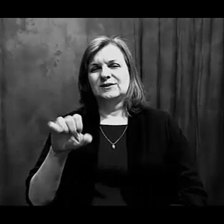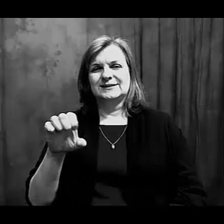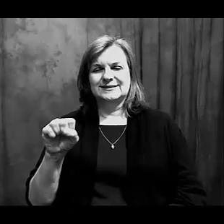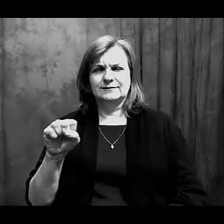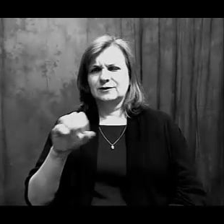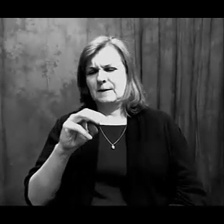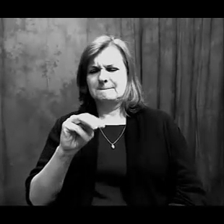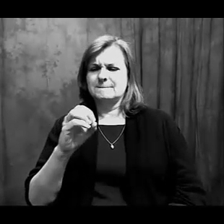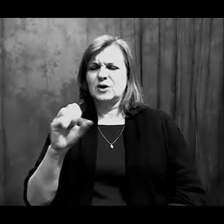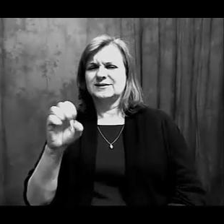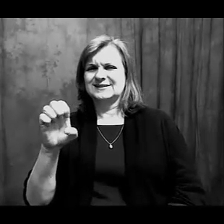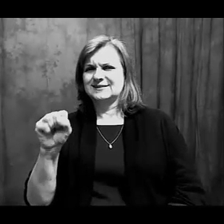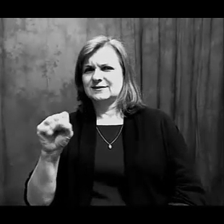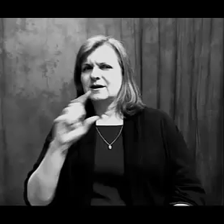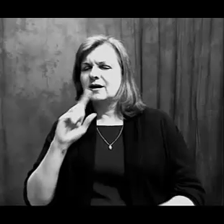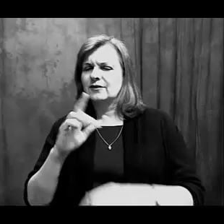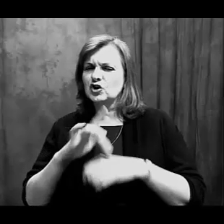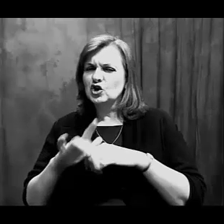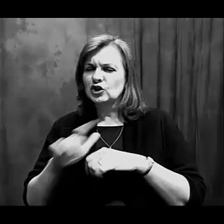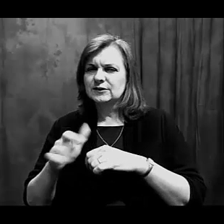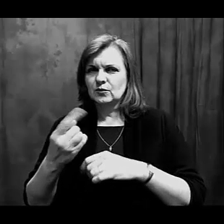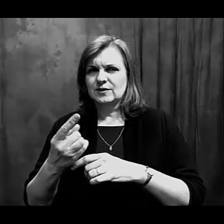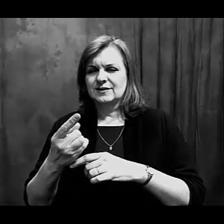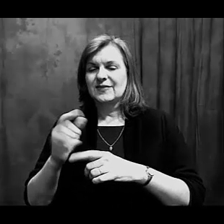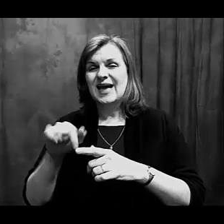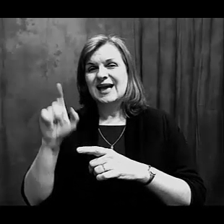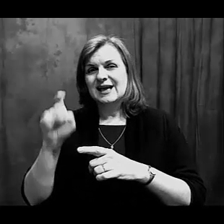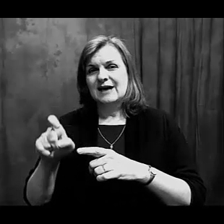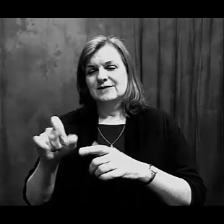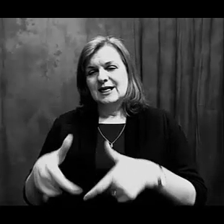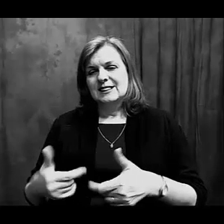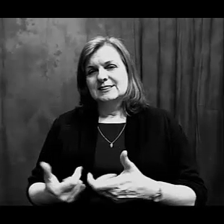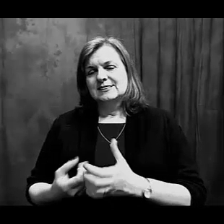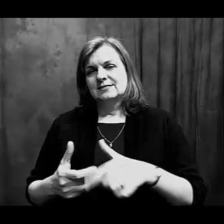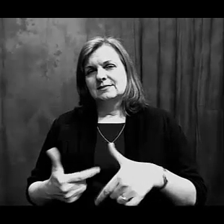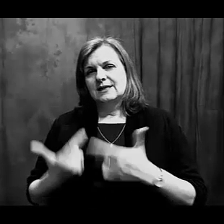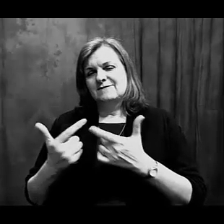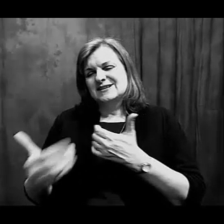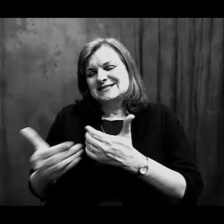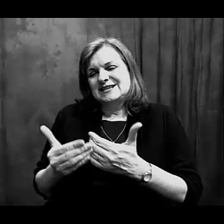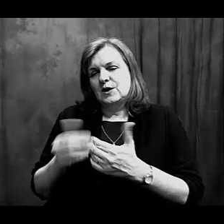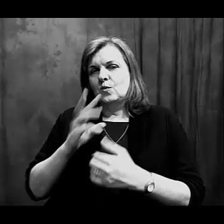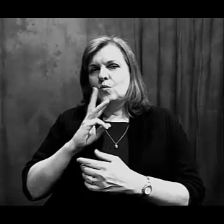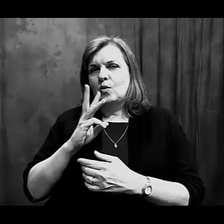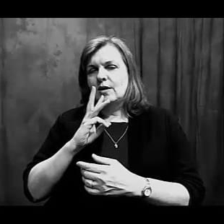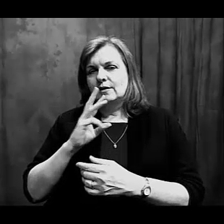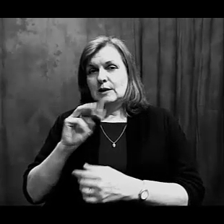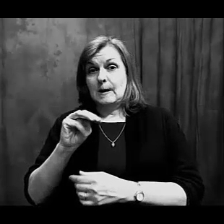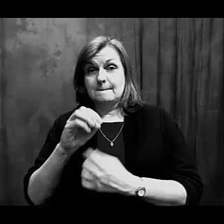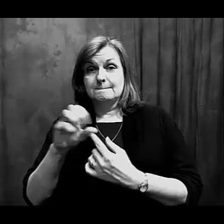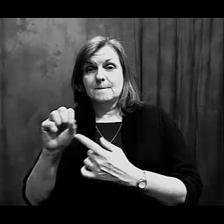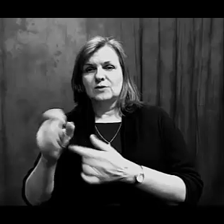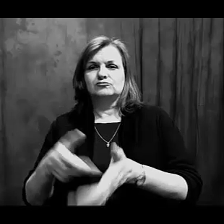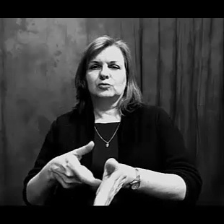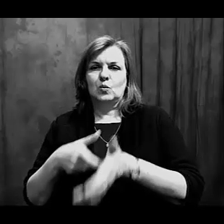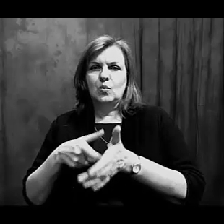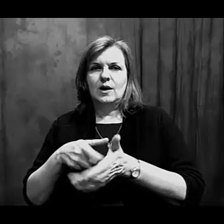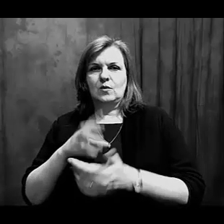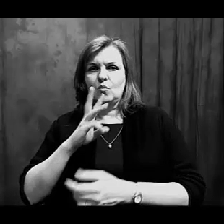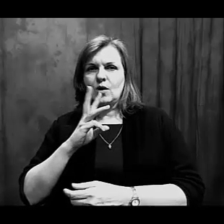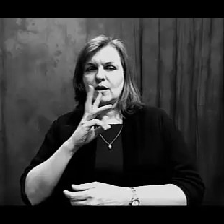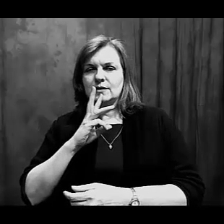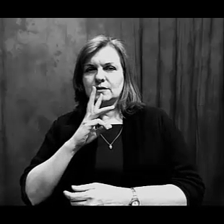earliest ones. We see these surrounding moist environments. They have to remain moist. Water is critical